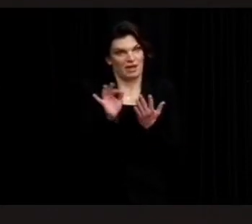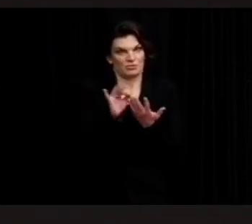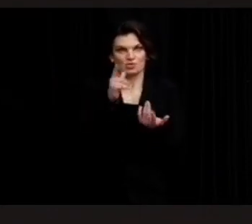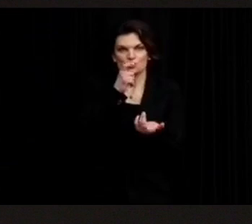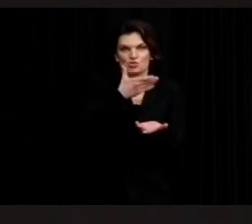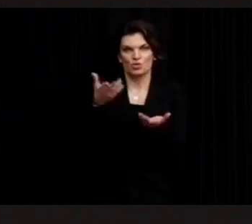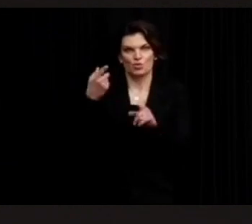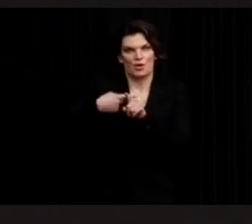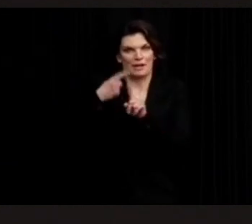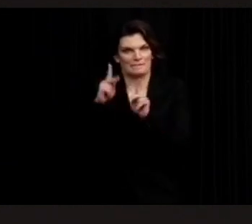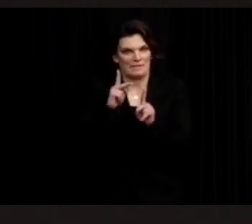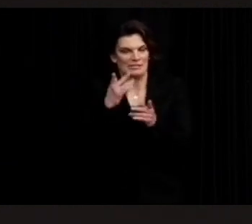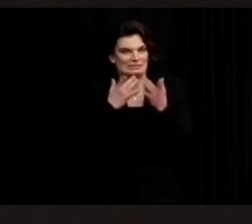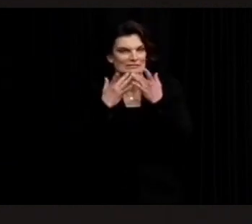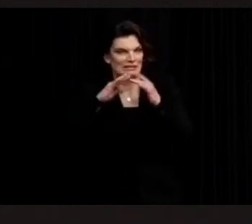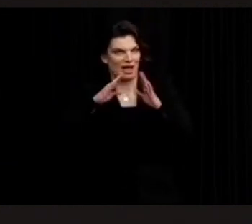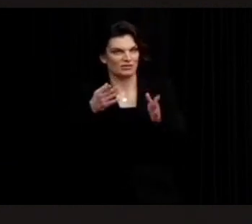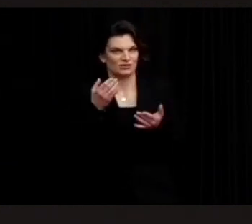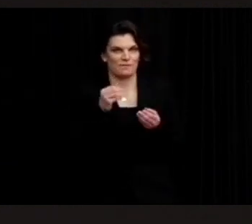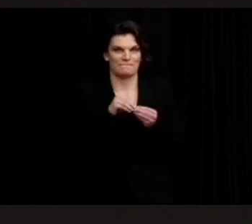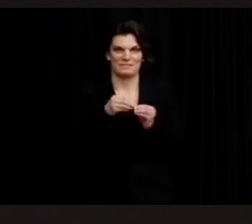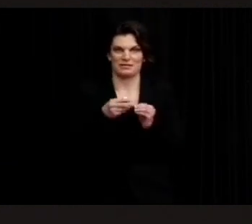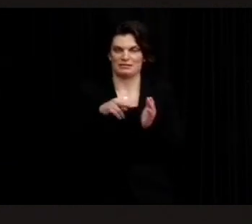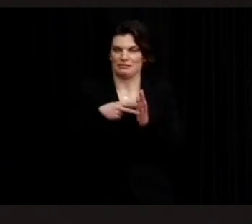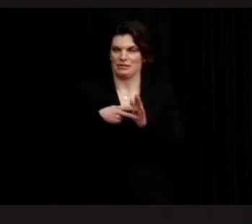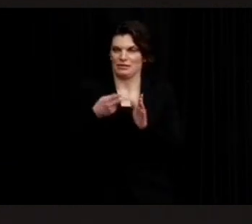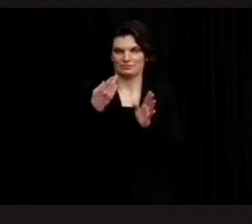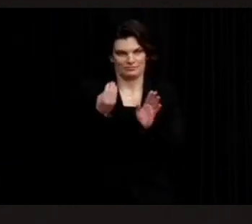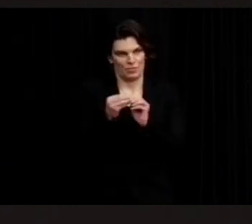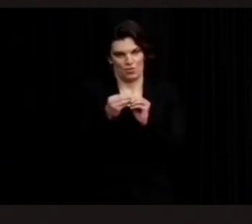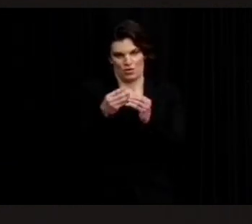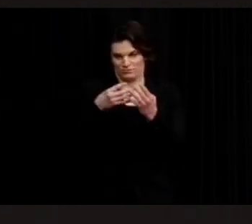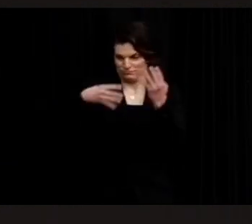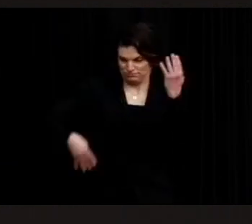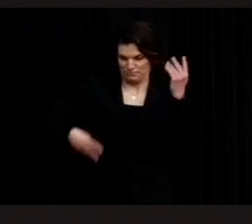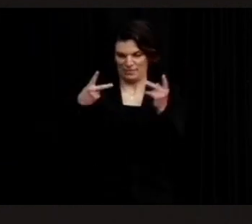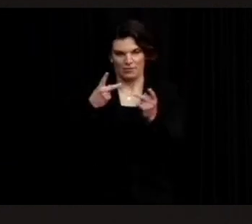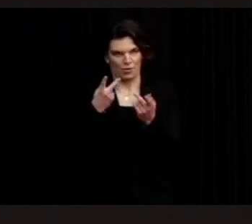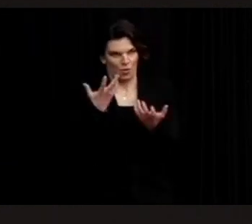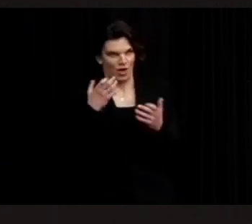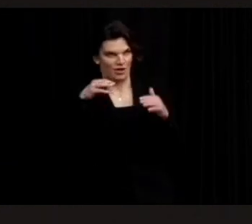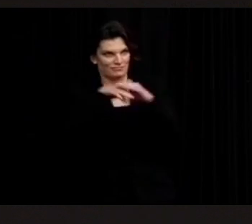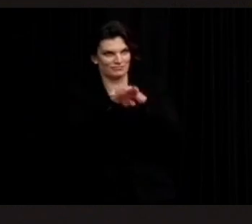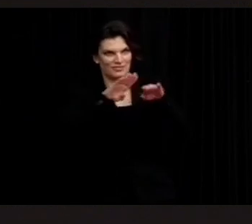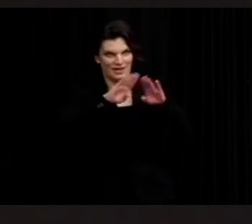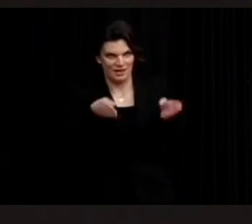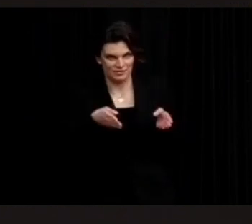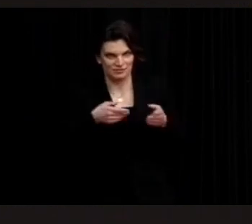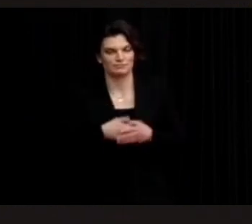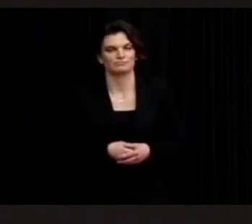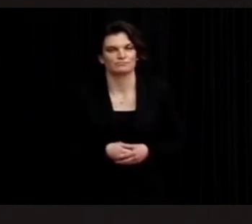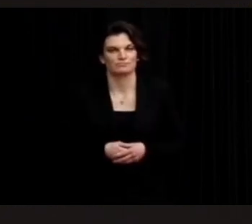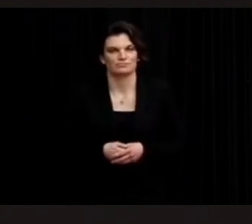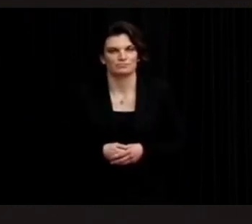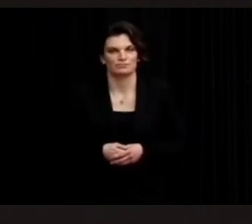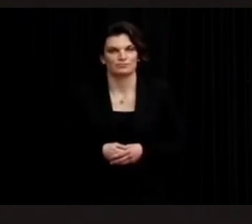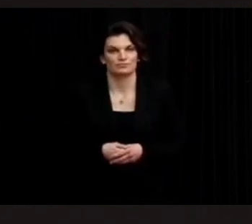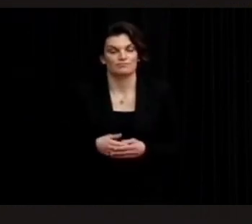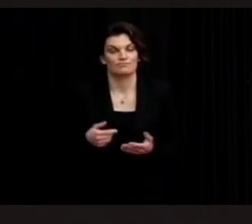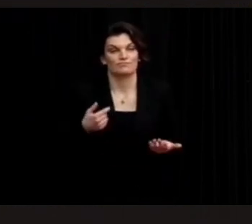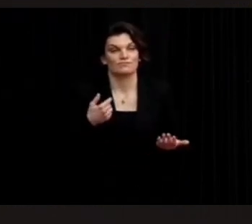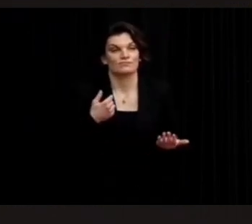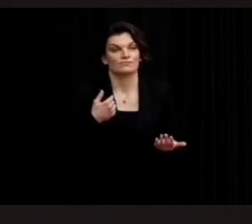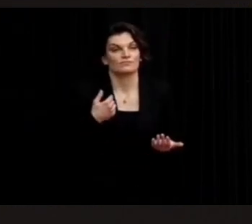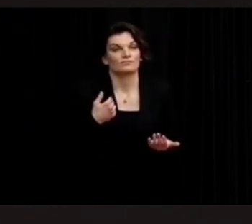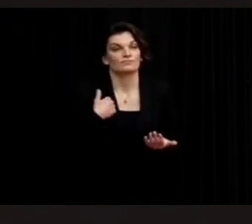renters. And so we want to try to help our participants be as marketable as possible. Some of the programs that we have